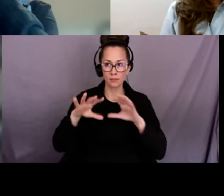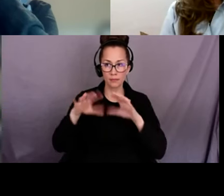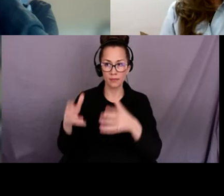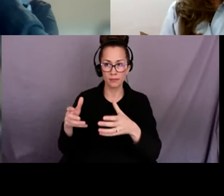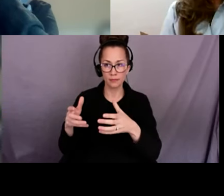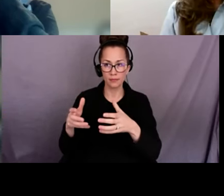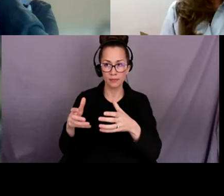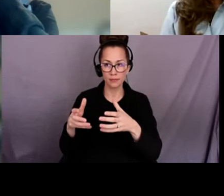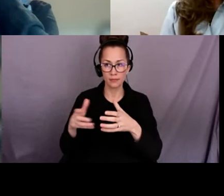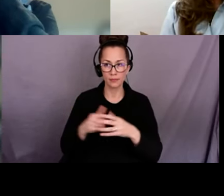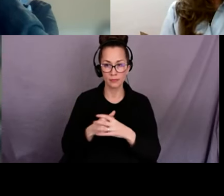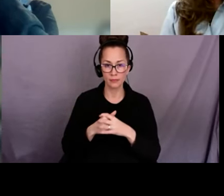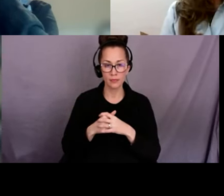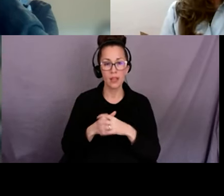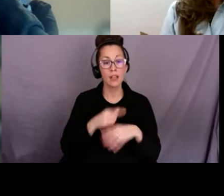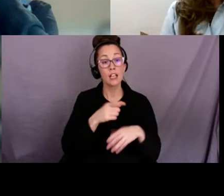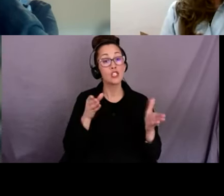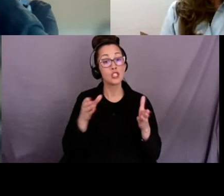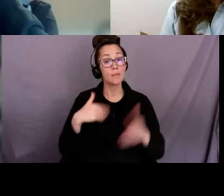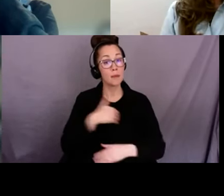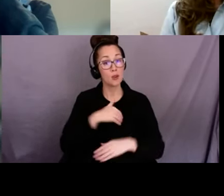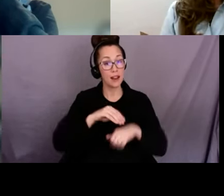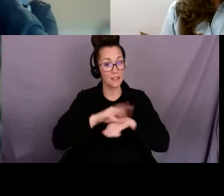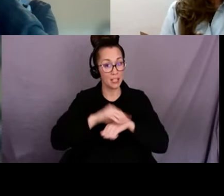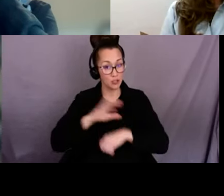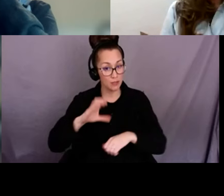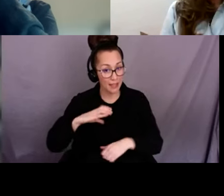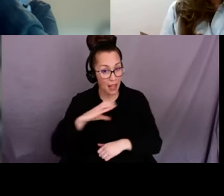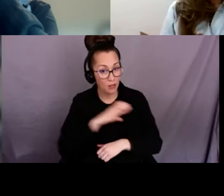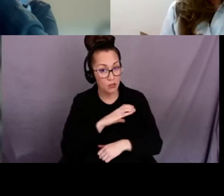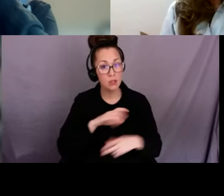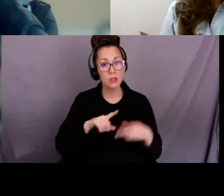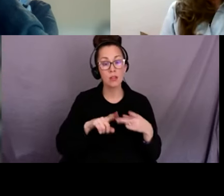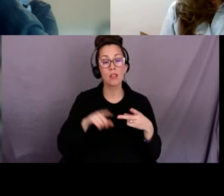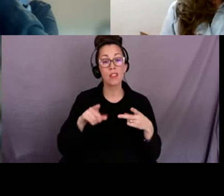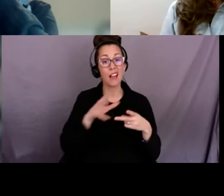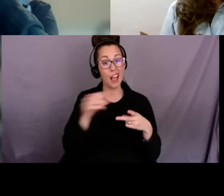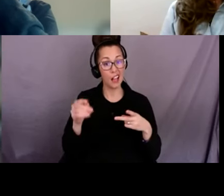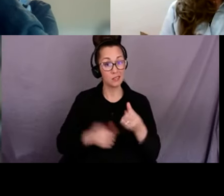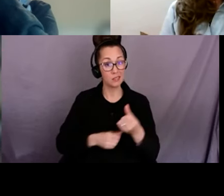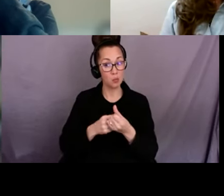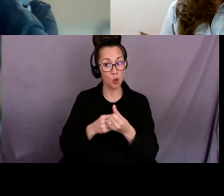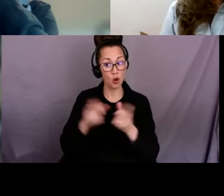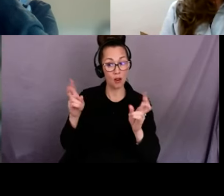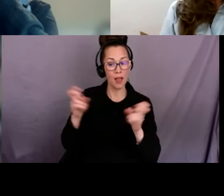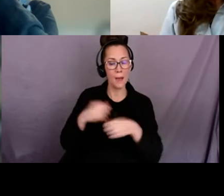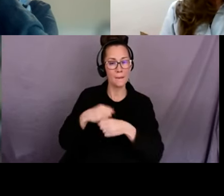She has also served as a member of the advisory council to the Supported Decision Making New York project